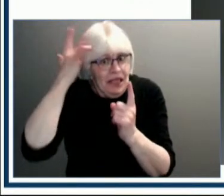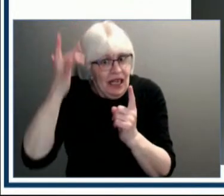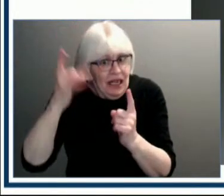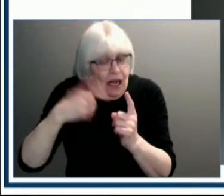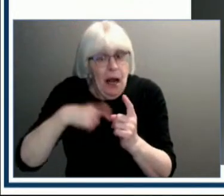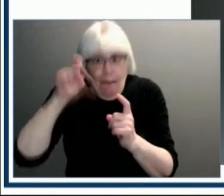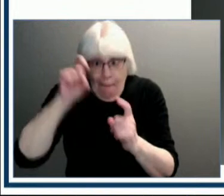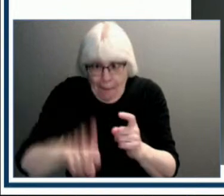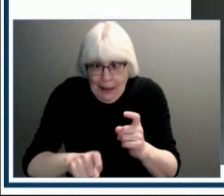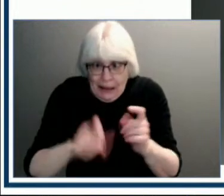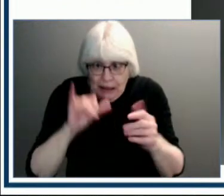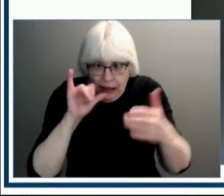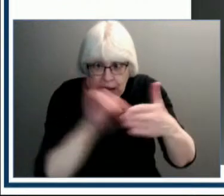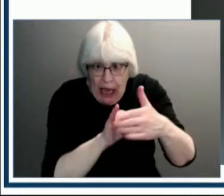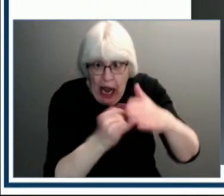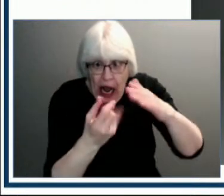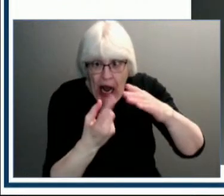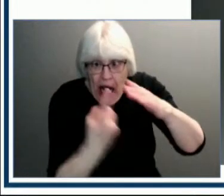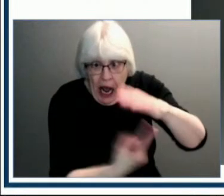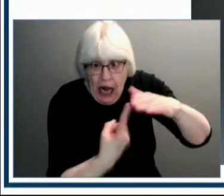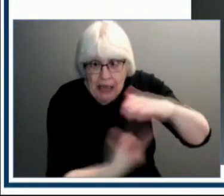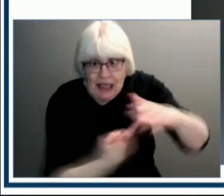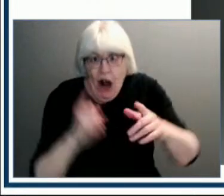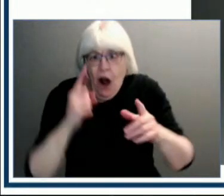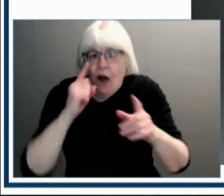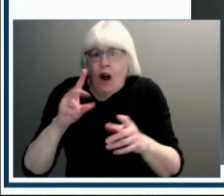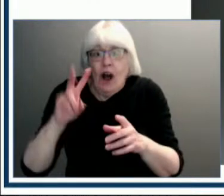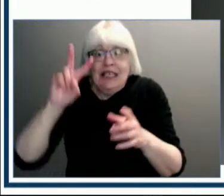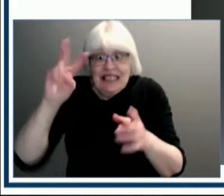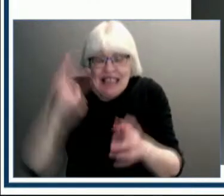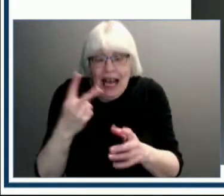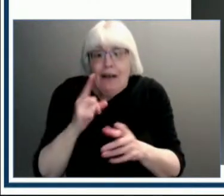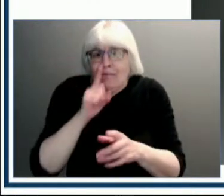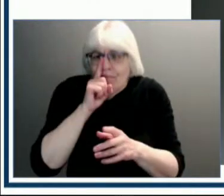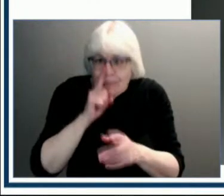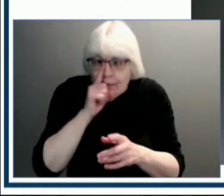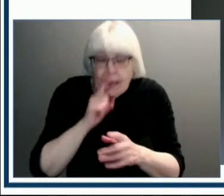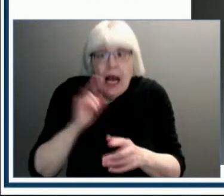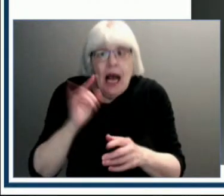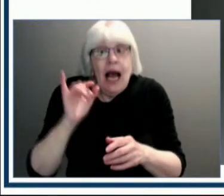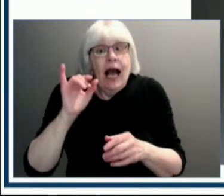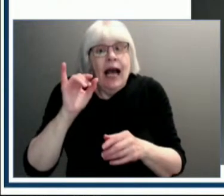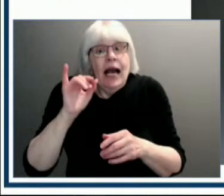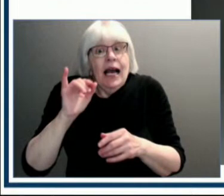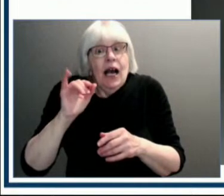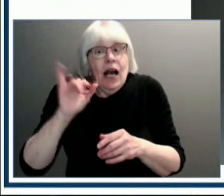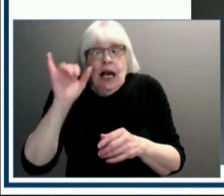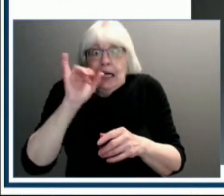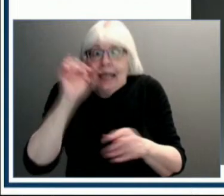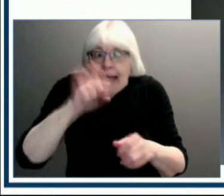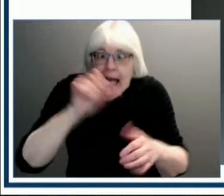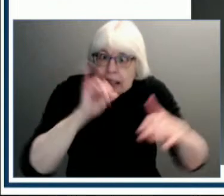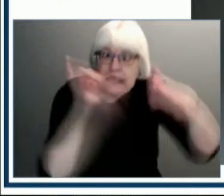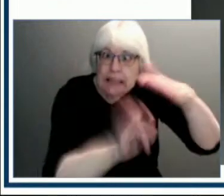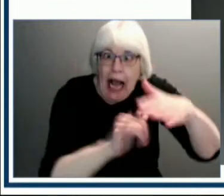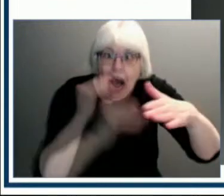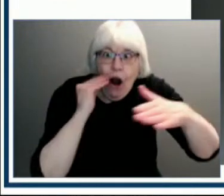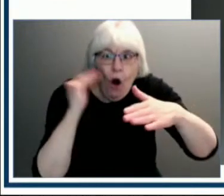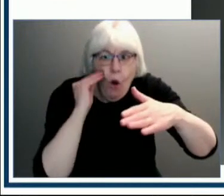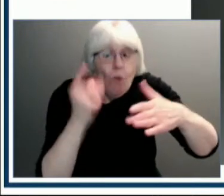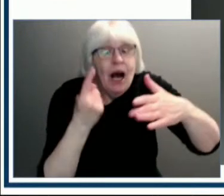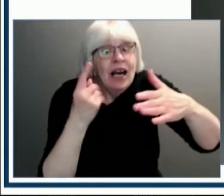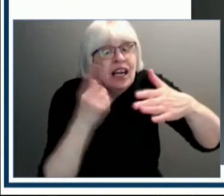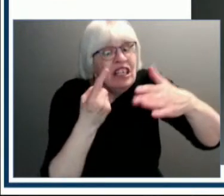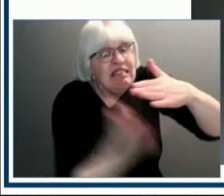test. You need to stay at home as much as possible, but you can attend work or school if it cannot be done